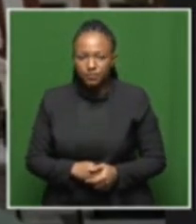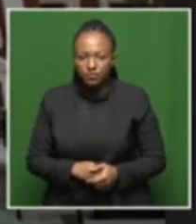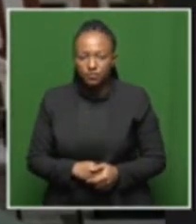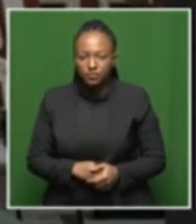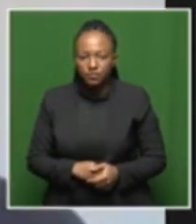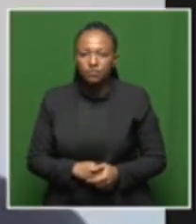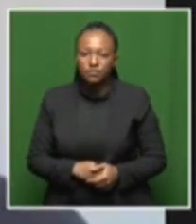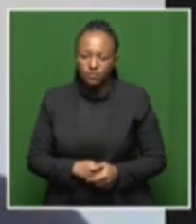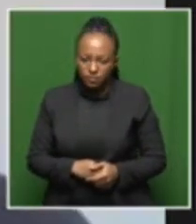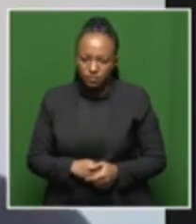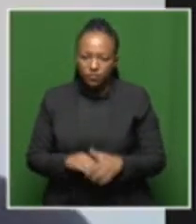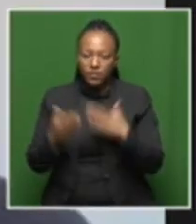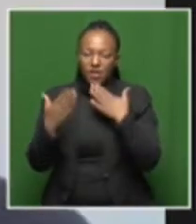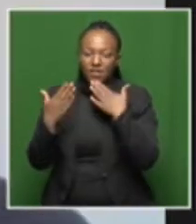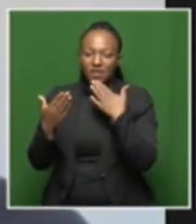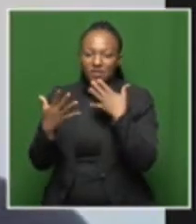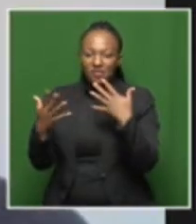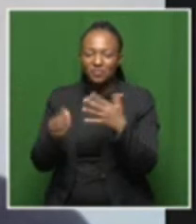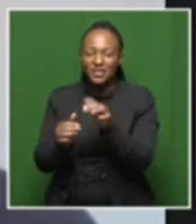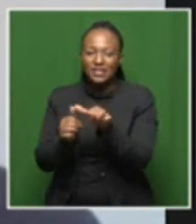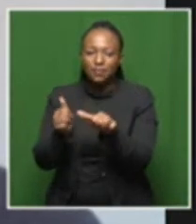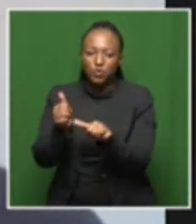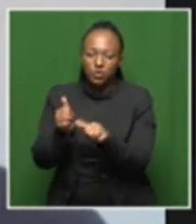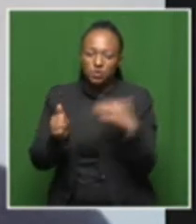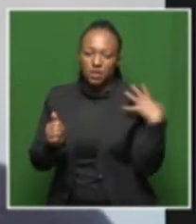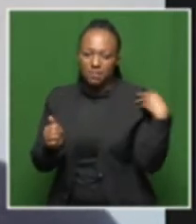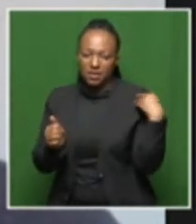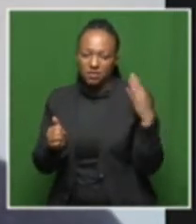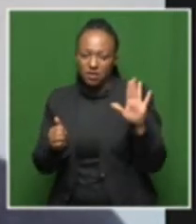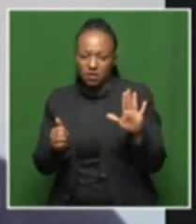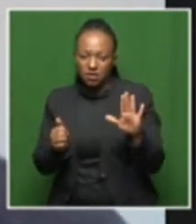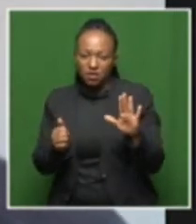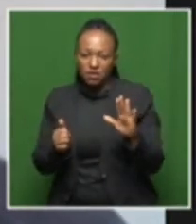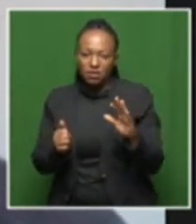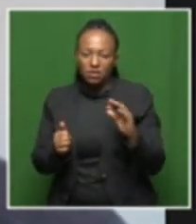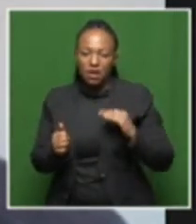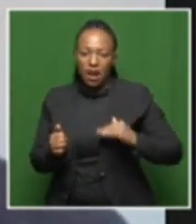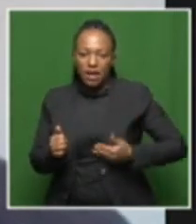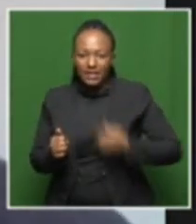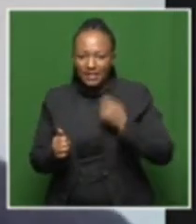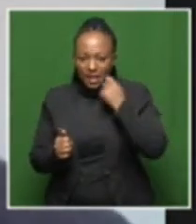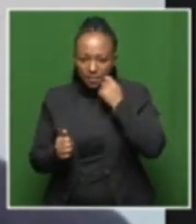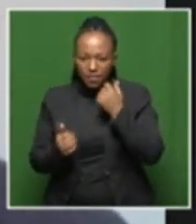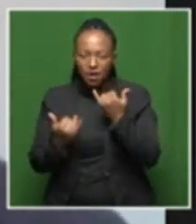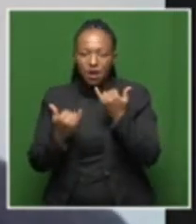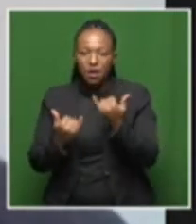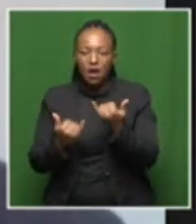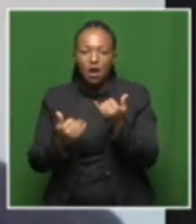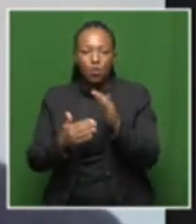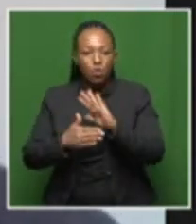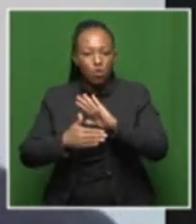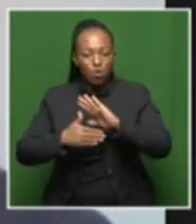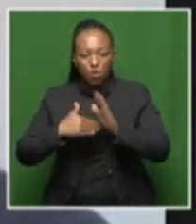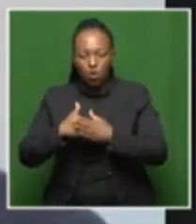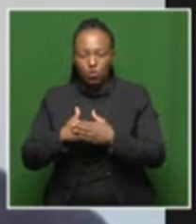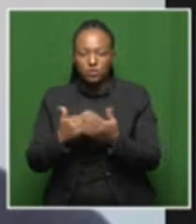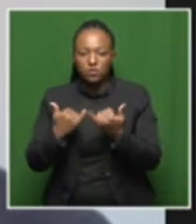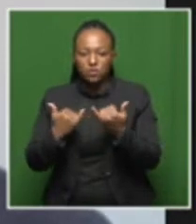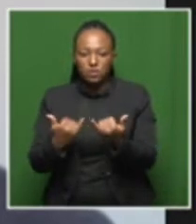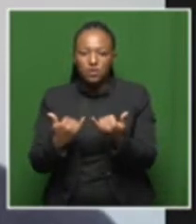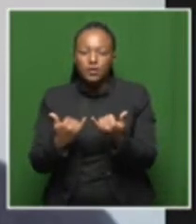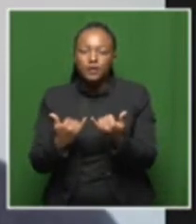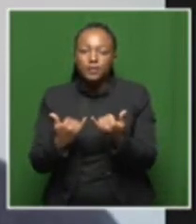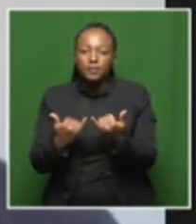Thank you. Thank you so much, Deputy Minister. Ladies and gentlemen, I think this brings us to a close now. I would like to